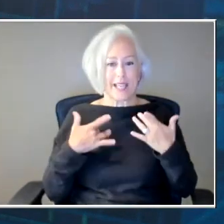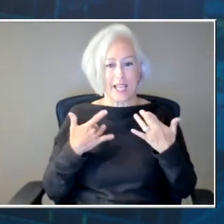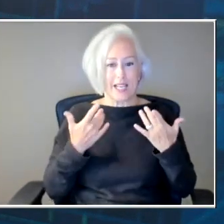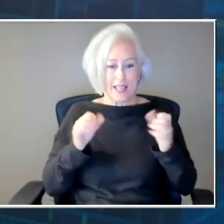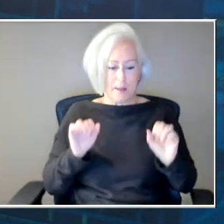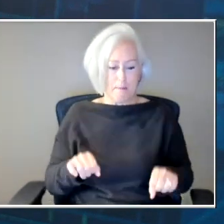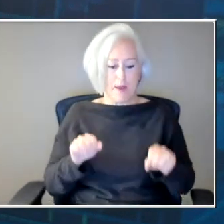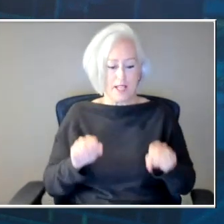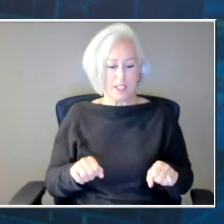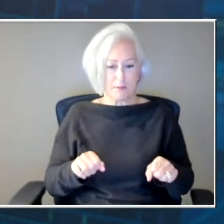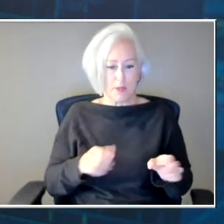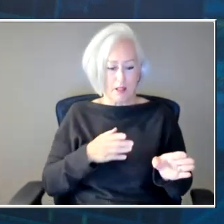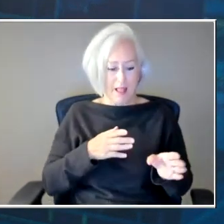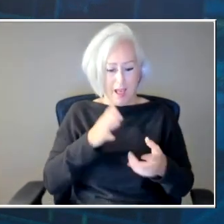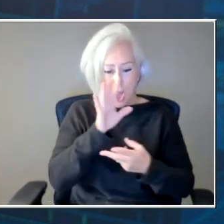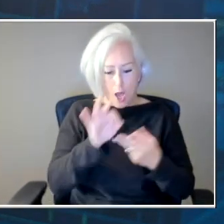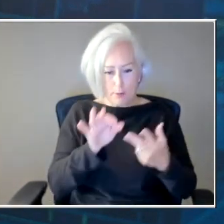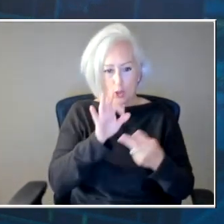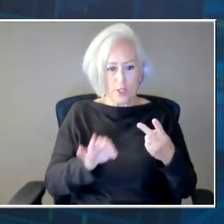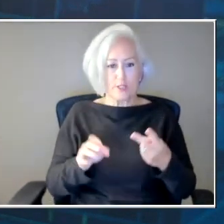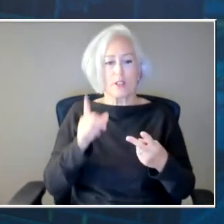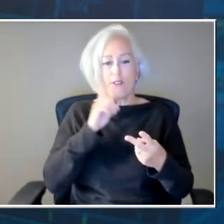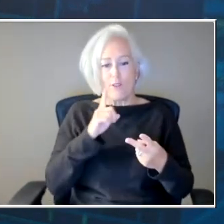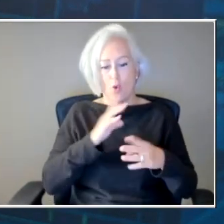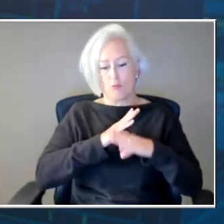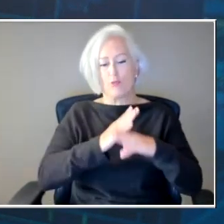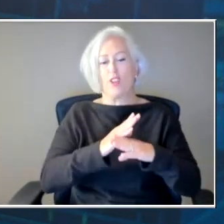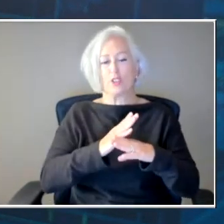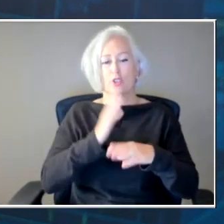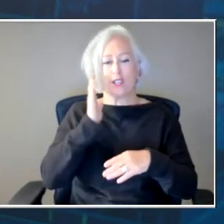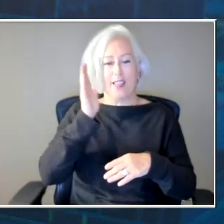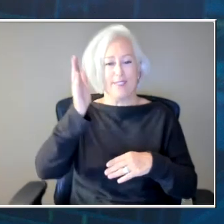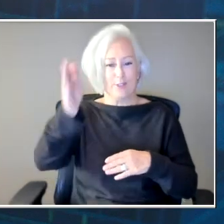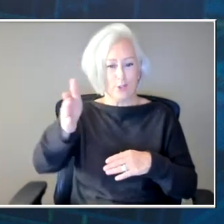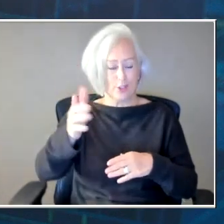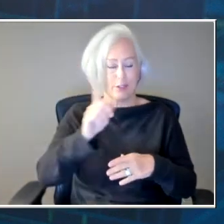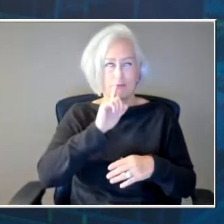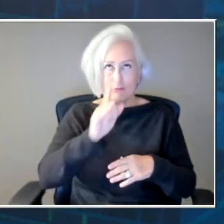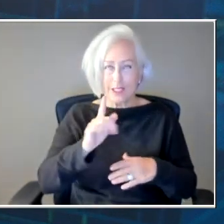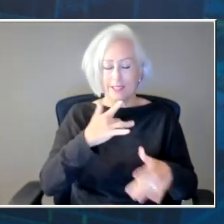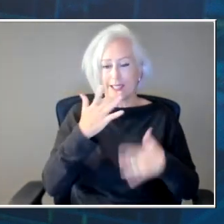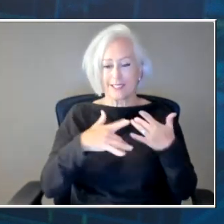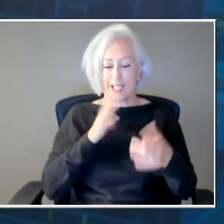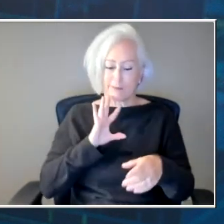avenues for further prevention in the future. And so really delighted to be part of the research